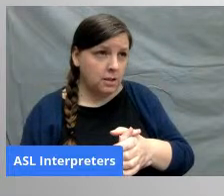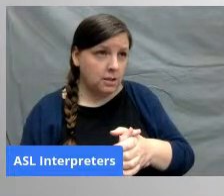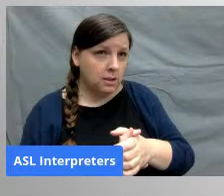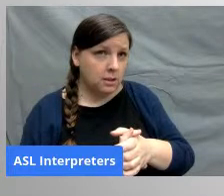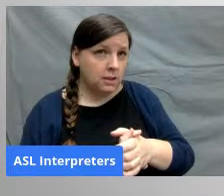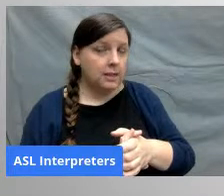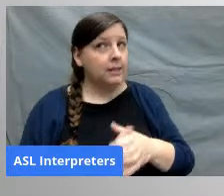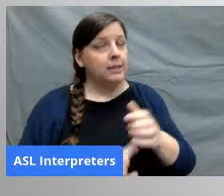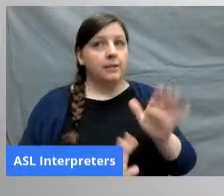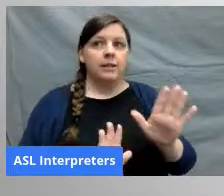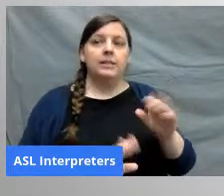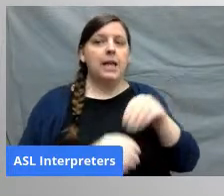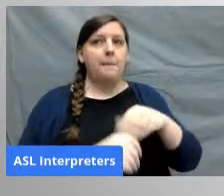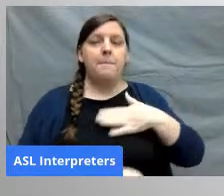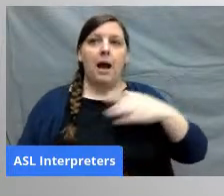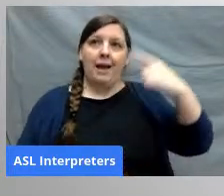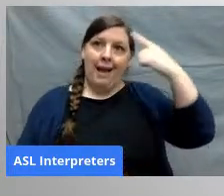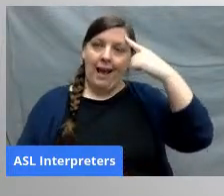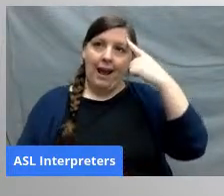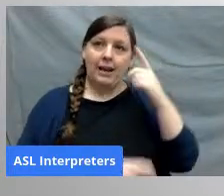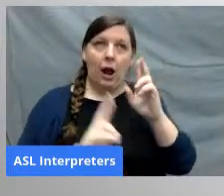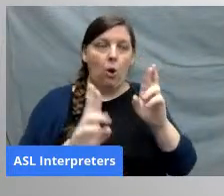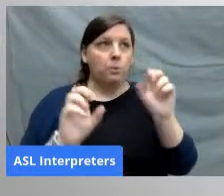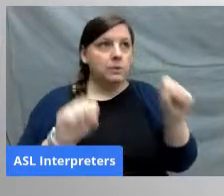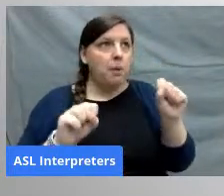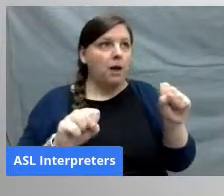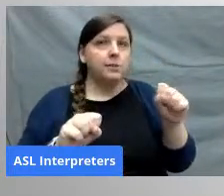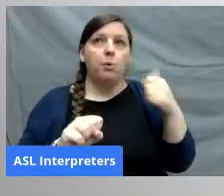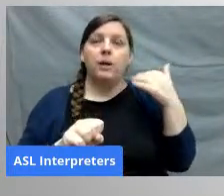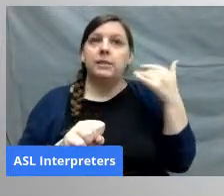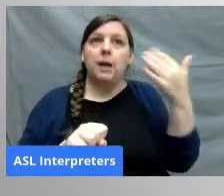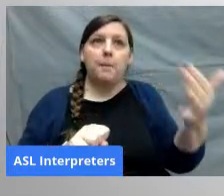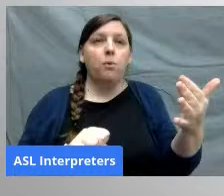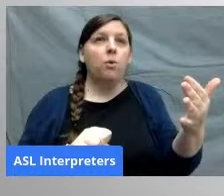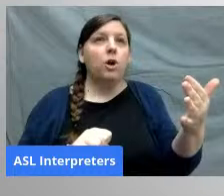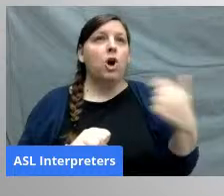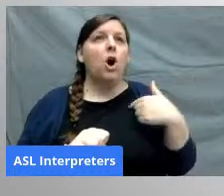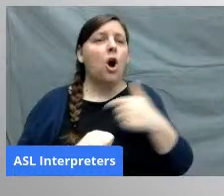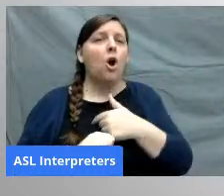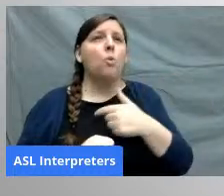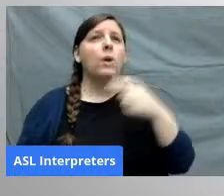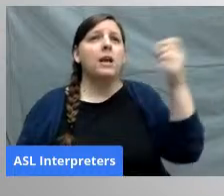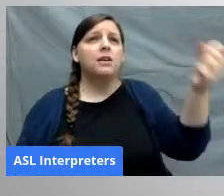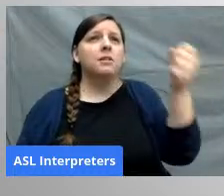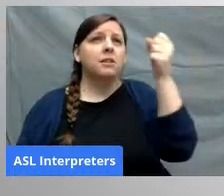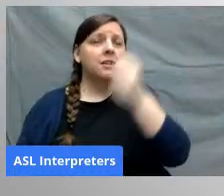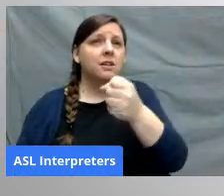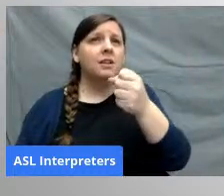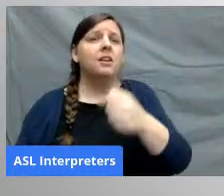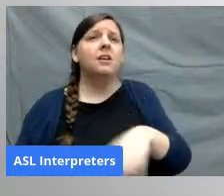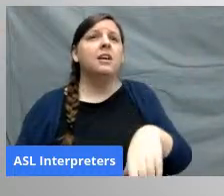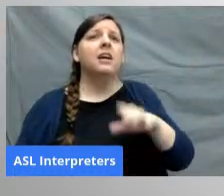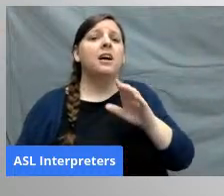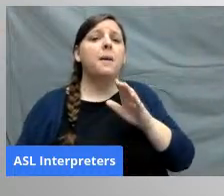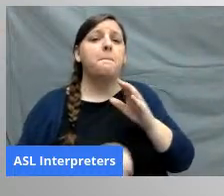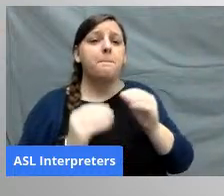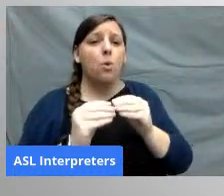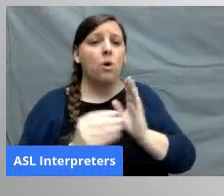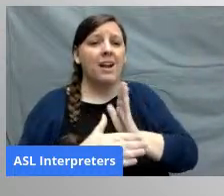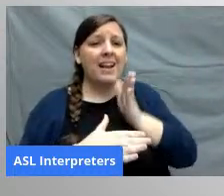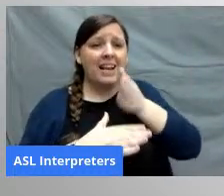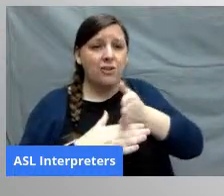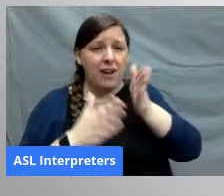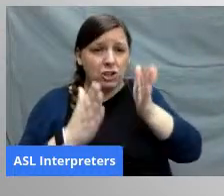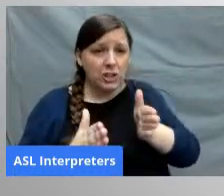can do at some point, reinvest in reading interventionists and just the support,